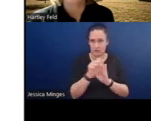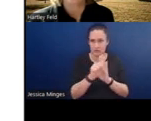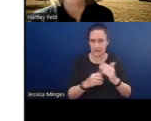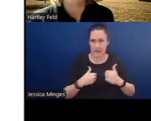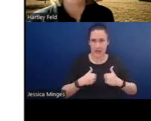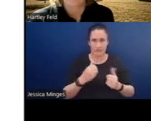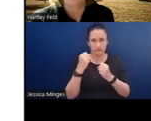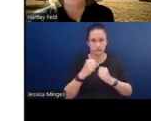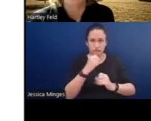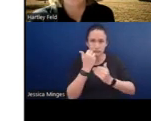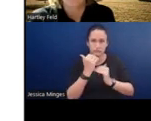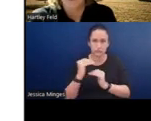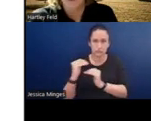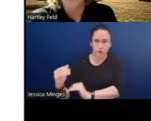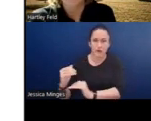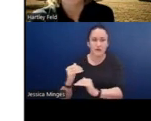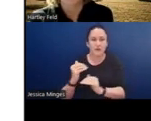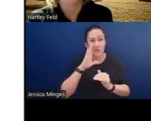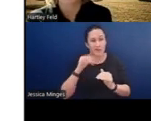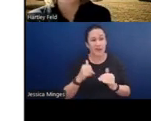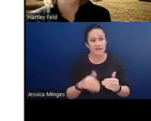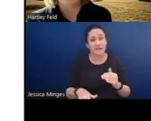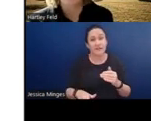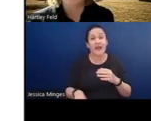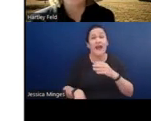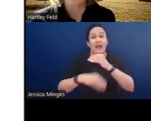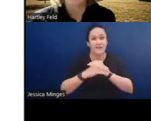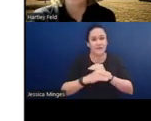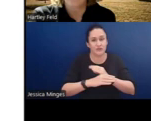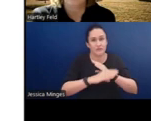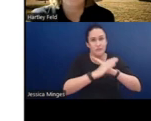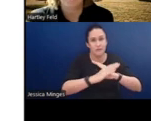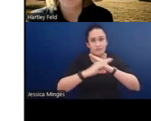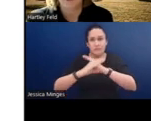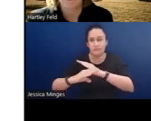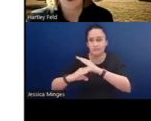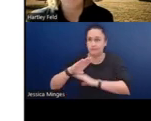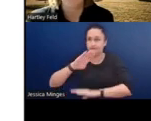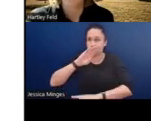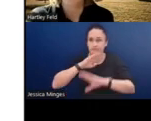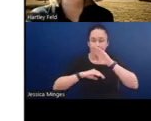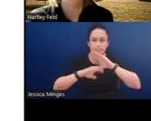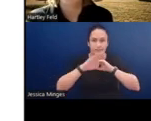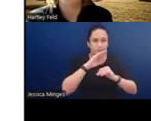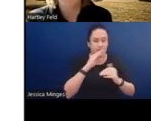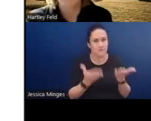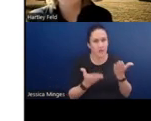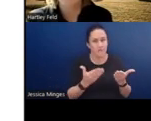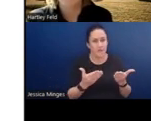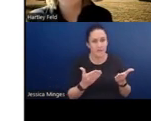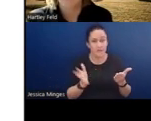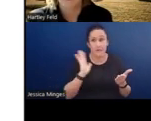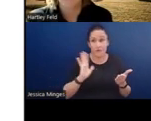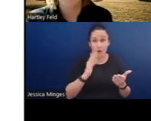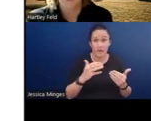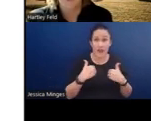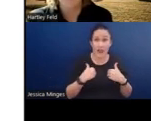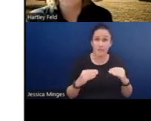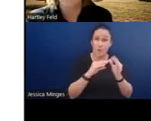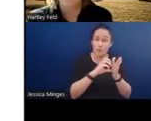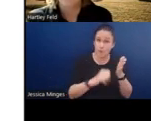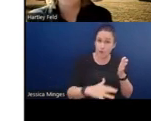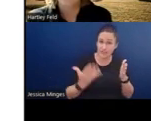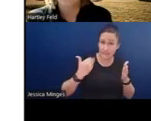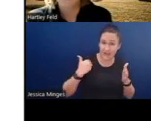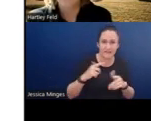knowing that we have additional barriers to that perhaps they were getting more abortions in the past and aren't getting them